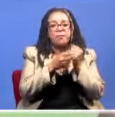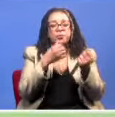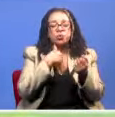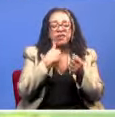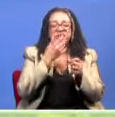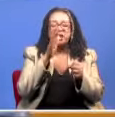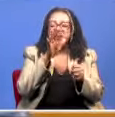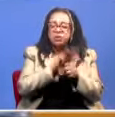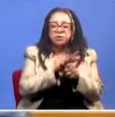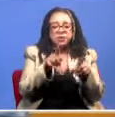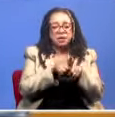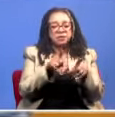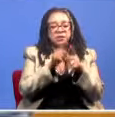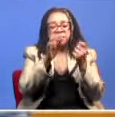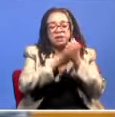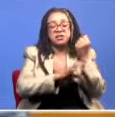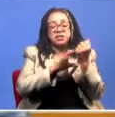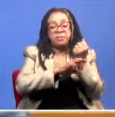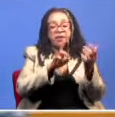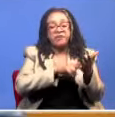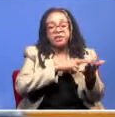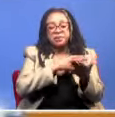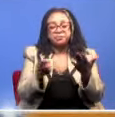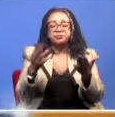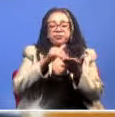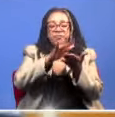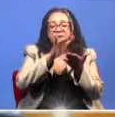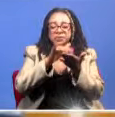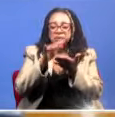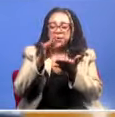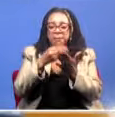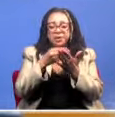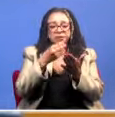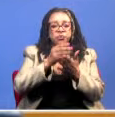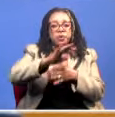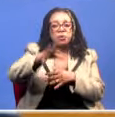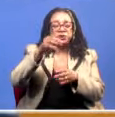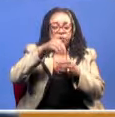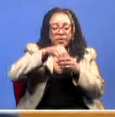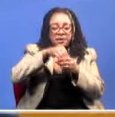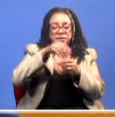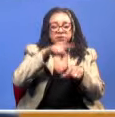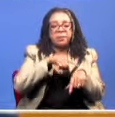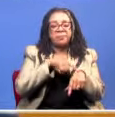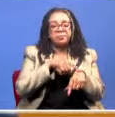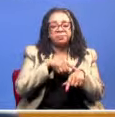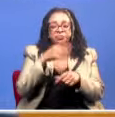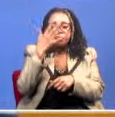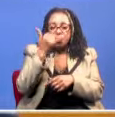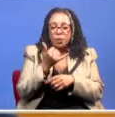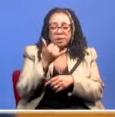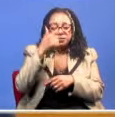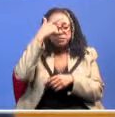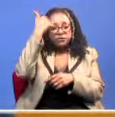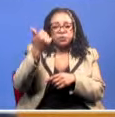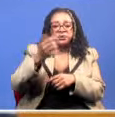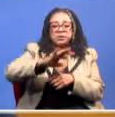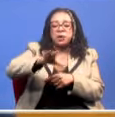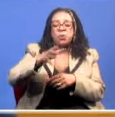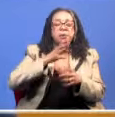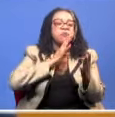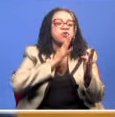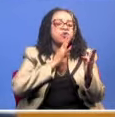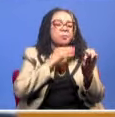country by failing to send monies to counties within the required time. Why? Because counties end up borrowing